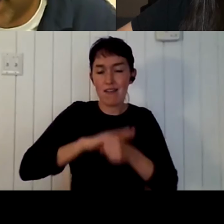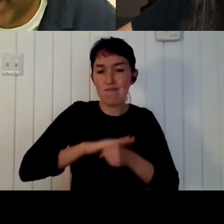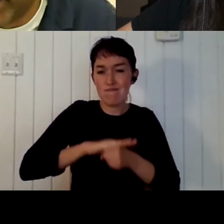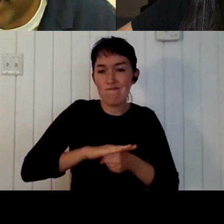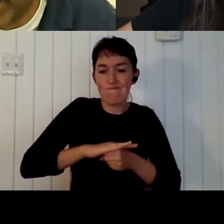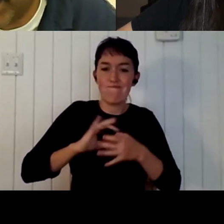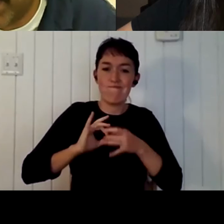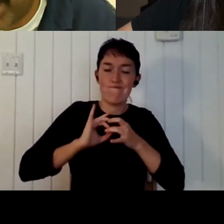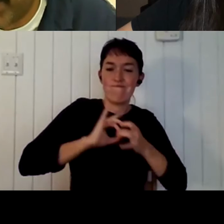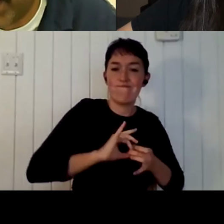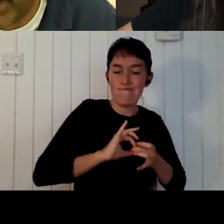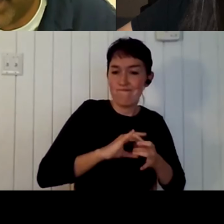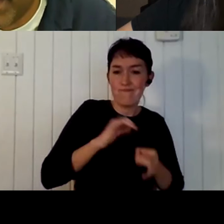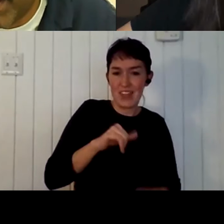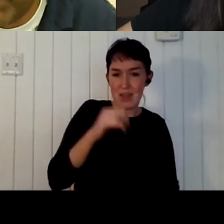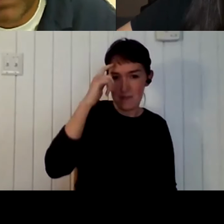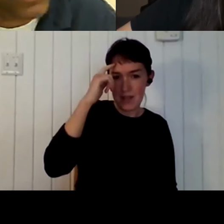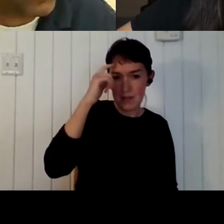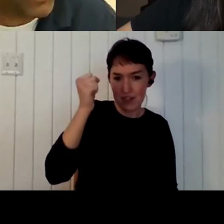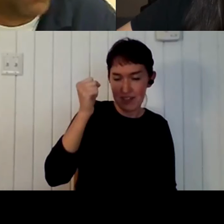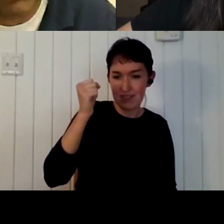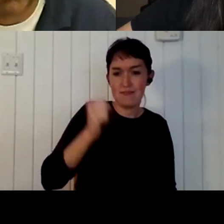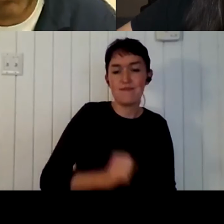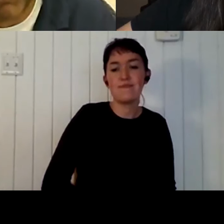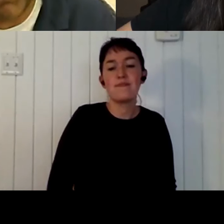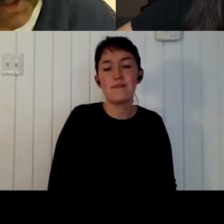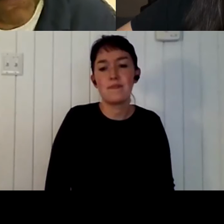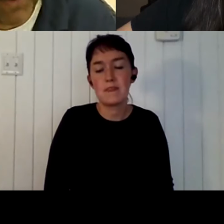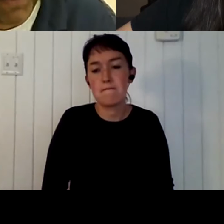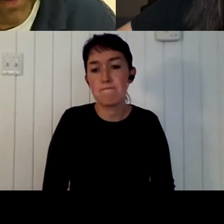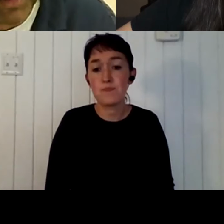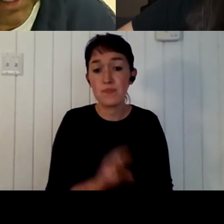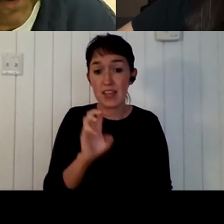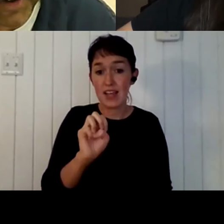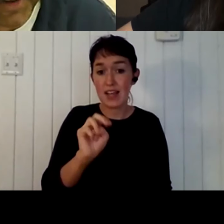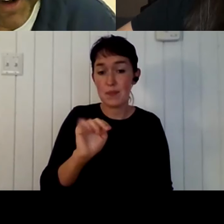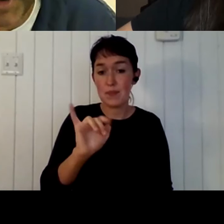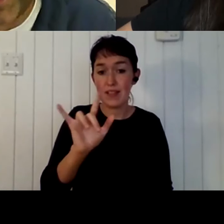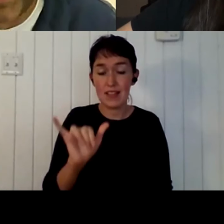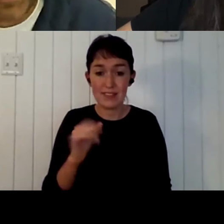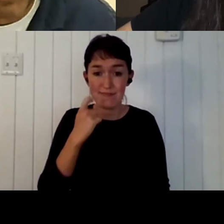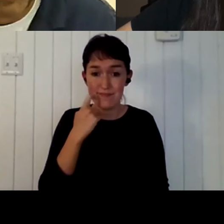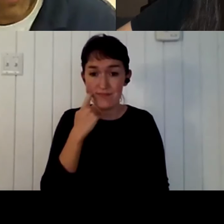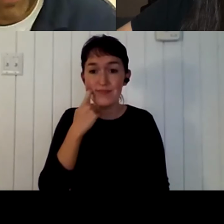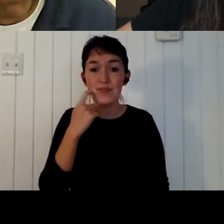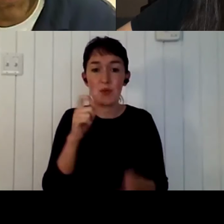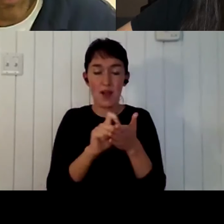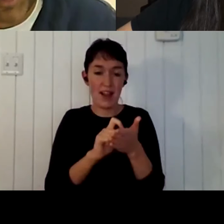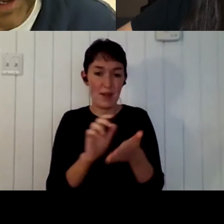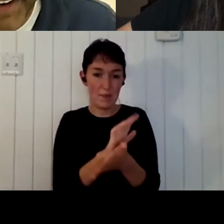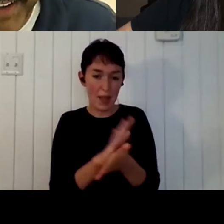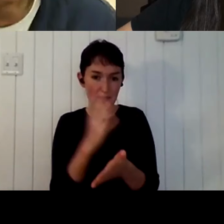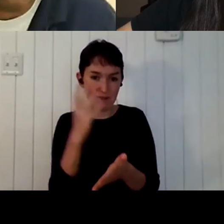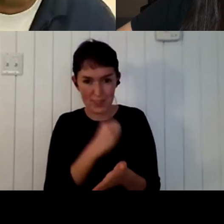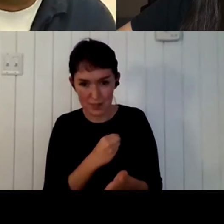tagging the memory of this. And actually, Emily just wrote a beautiful paper on this theoretical model that just came out if people want to